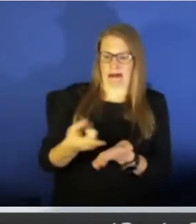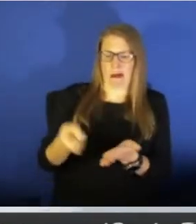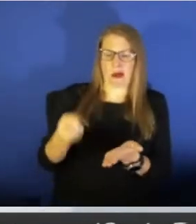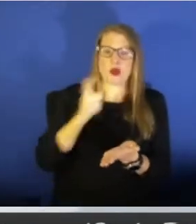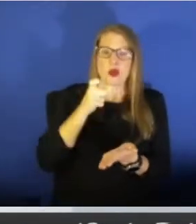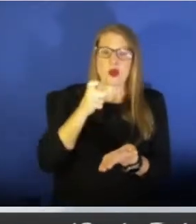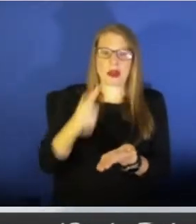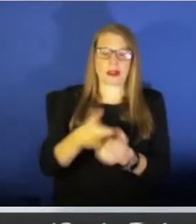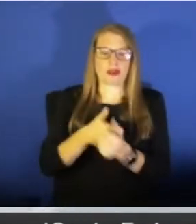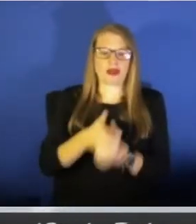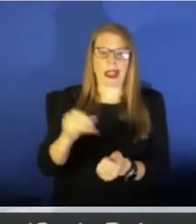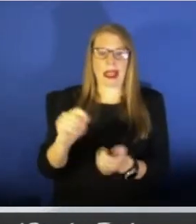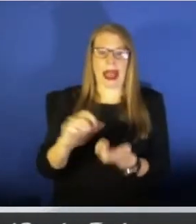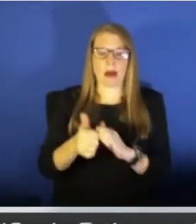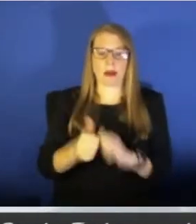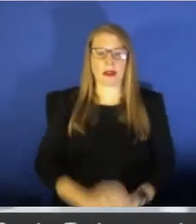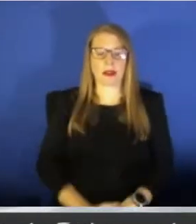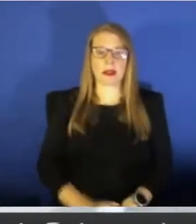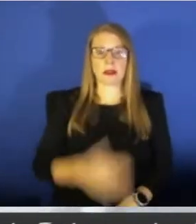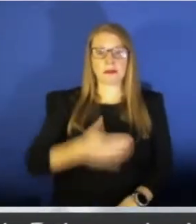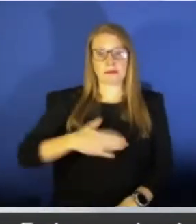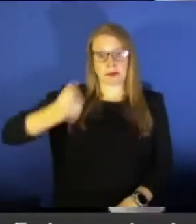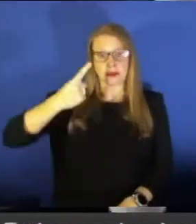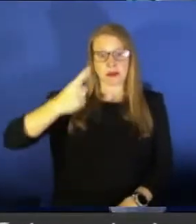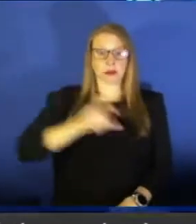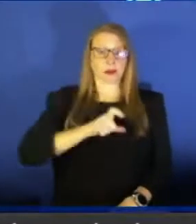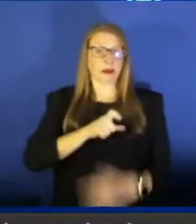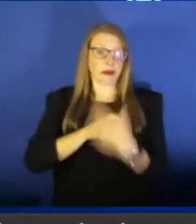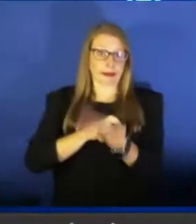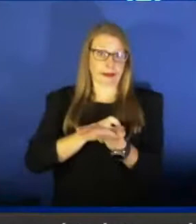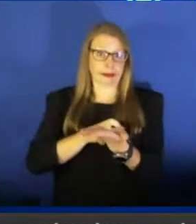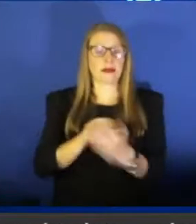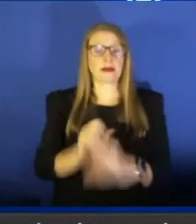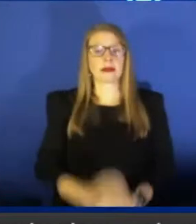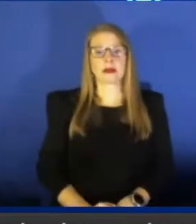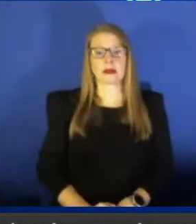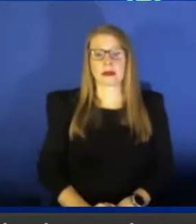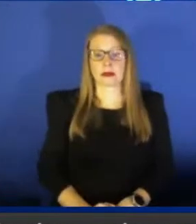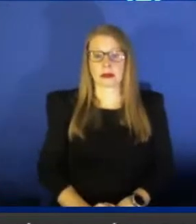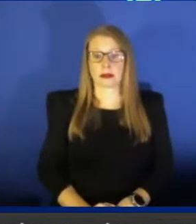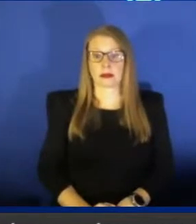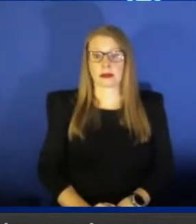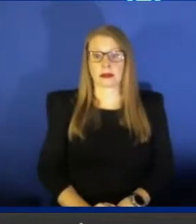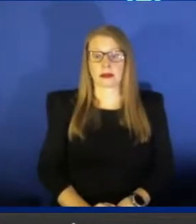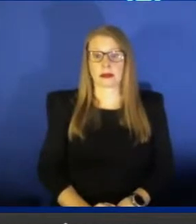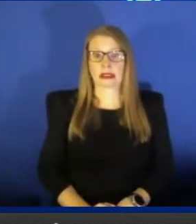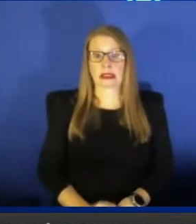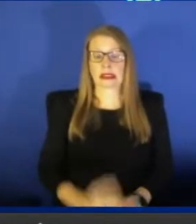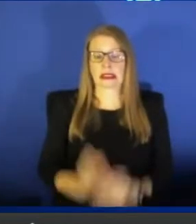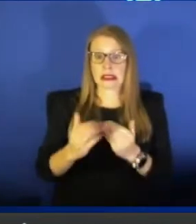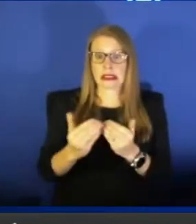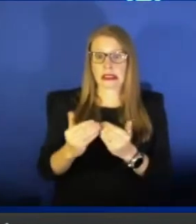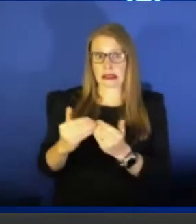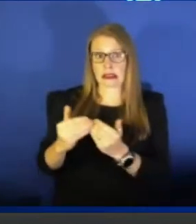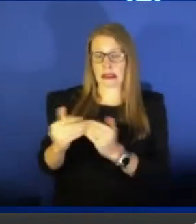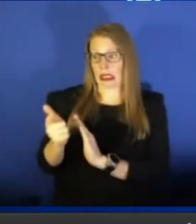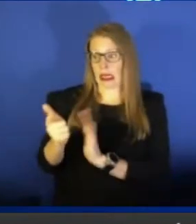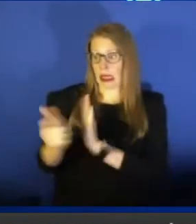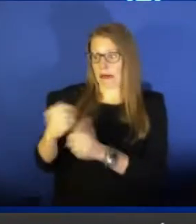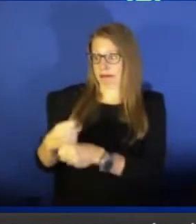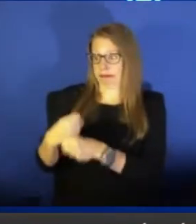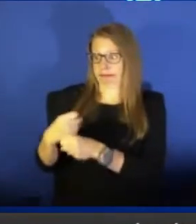when there's trends surrounding it. Dr. Douglas, what are you hearing from your patients? I mean, unfortunately, what I'm seeing is that there's